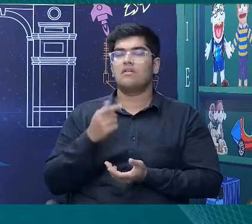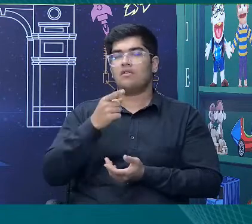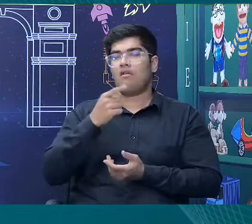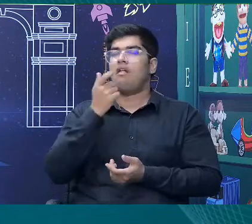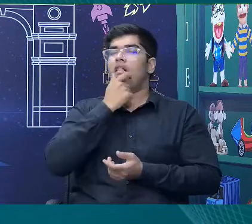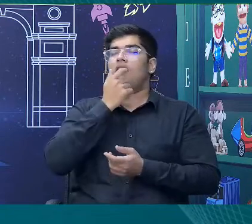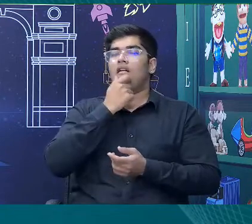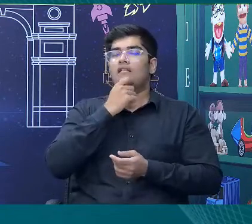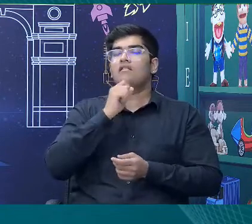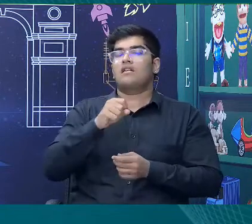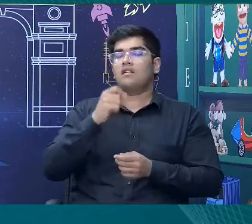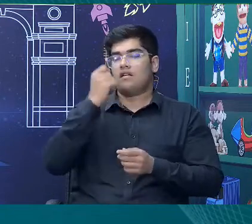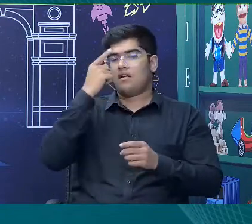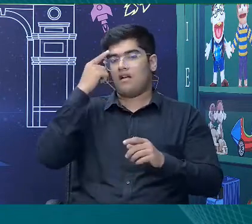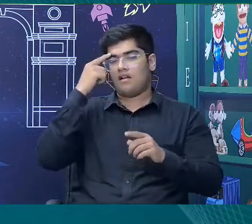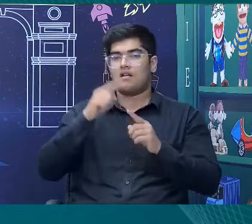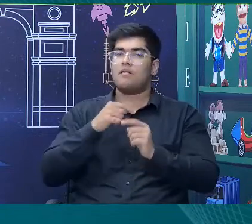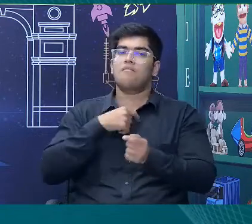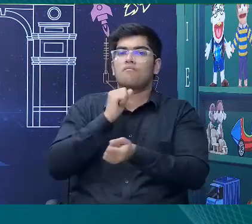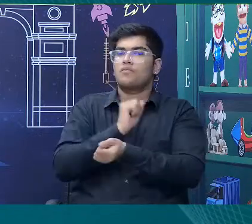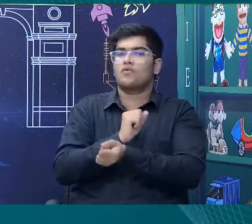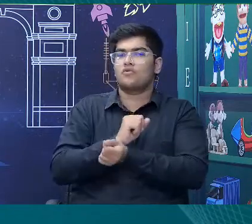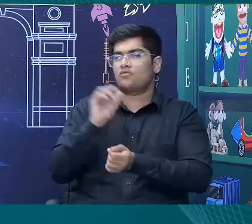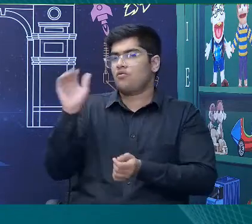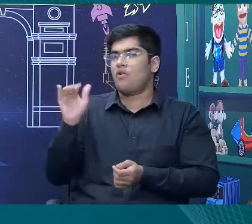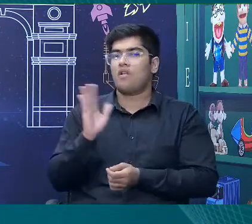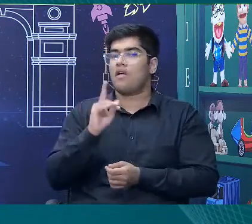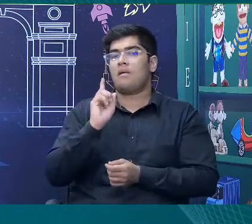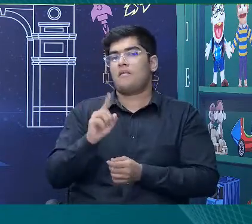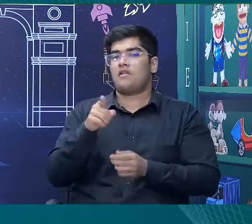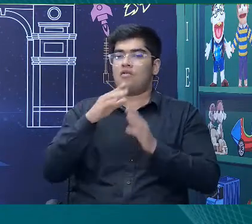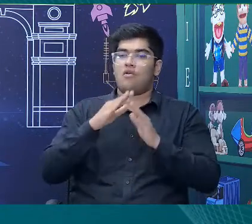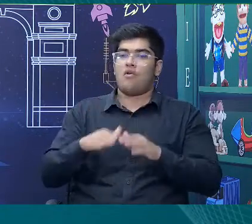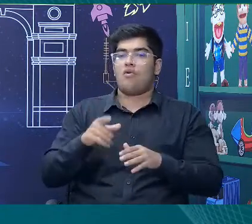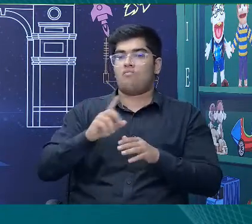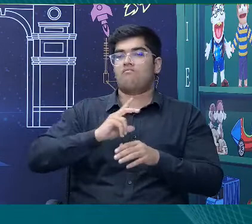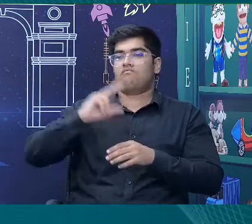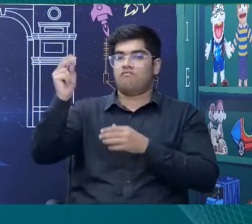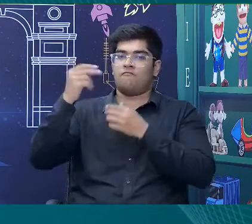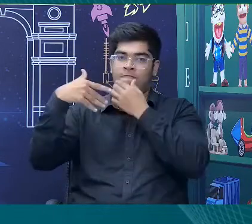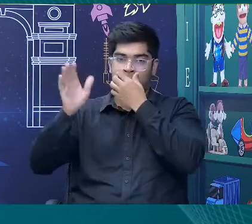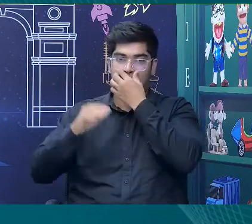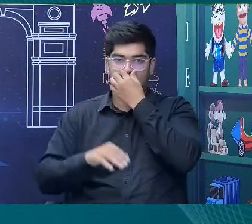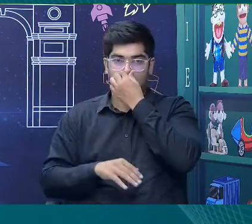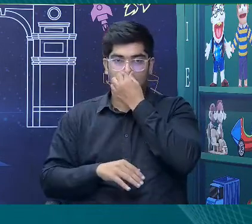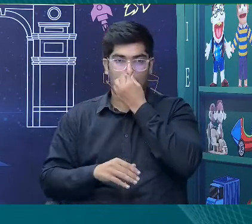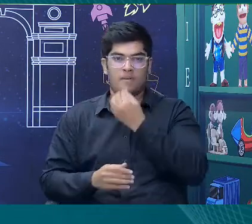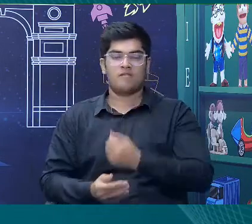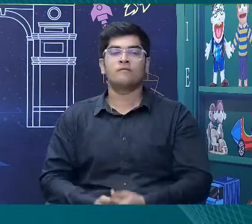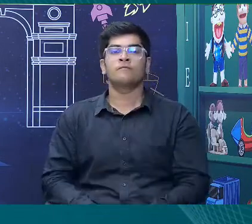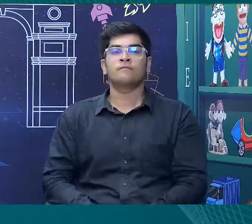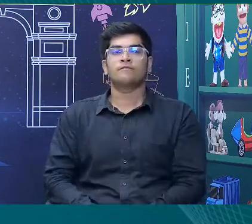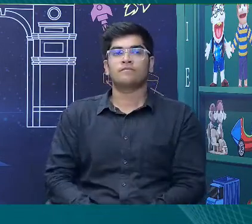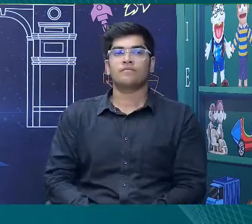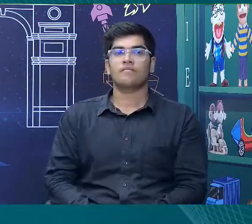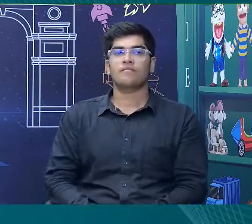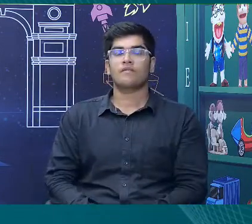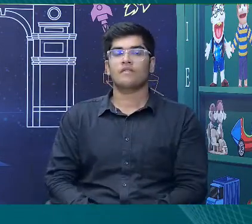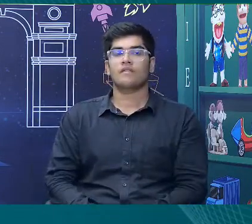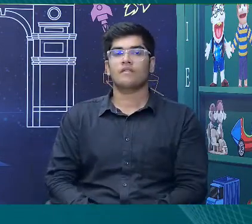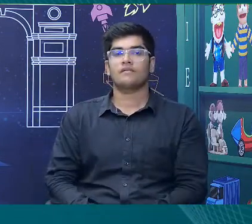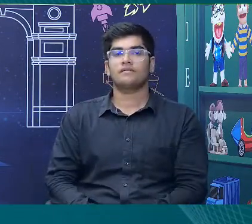laughed at it and he said, okay, we will not call the sheriff, but you leave my property as soon as possible. Yeah.